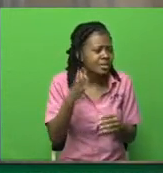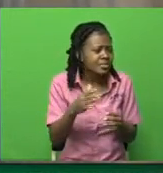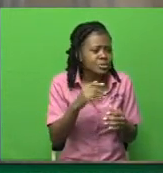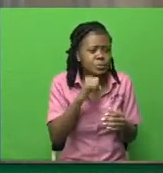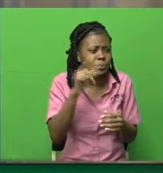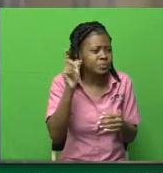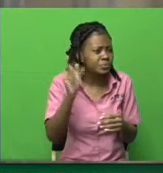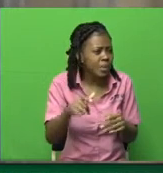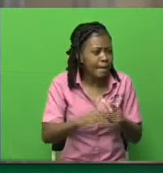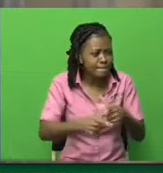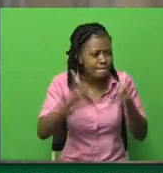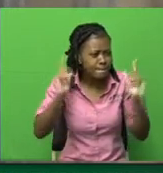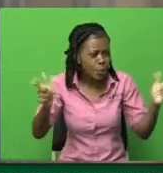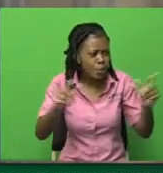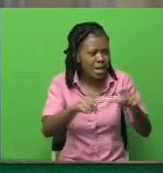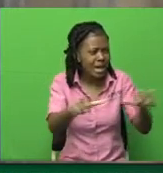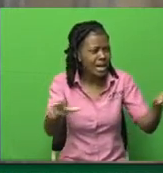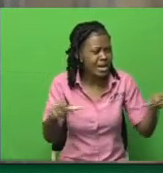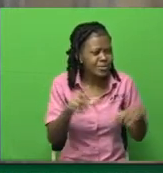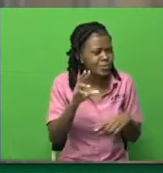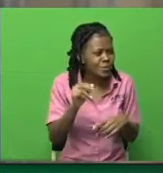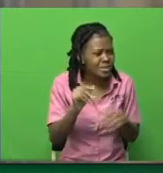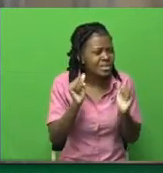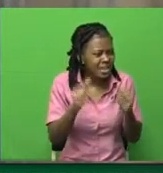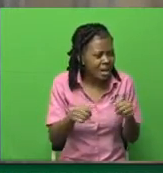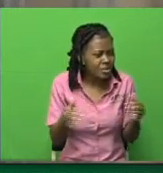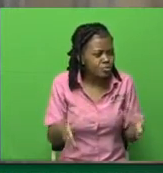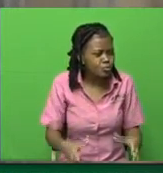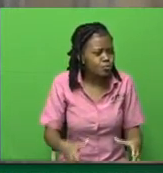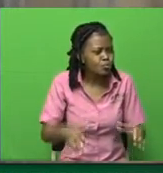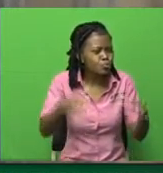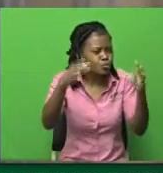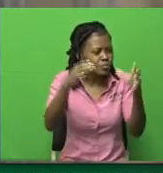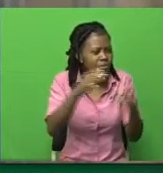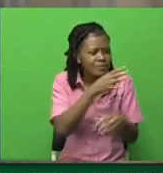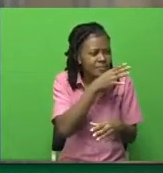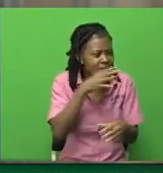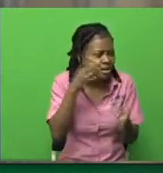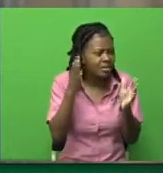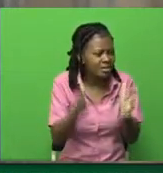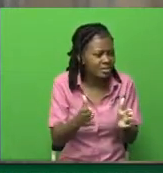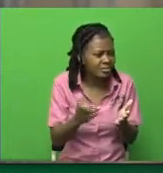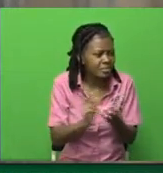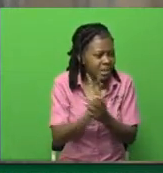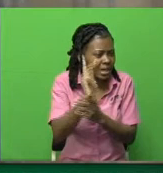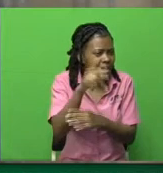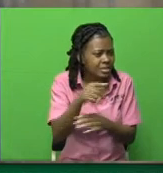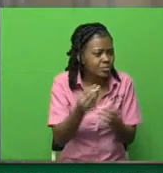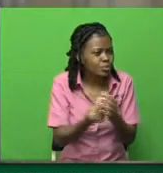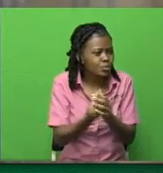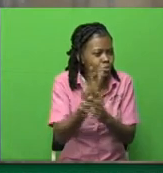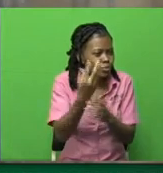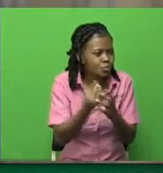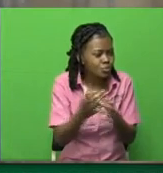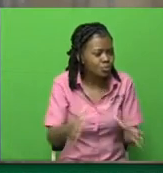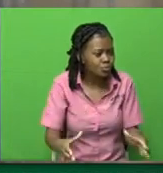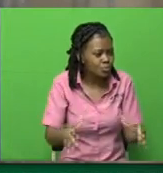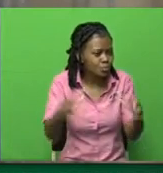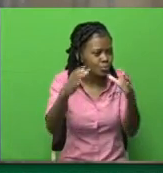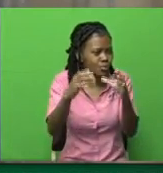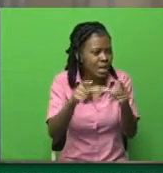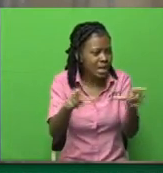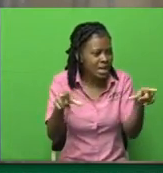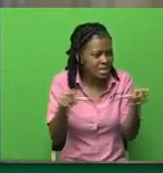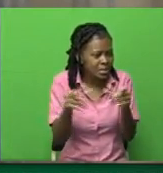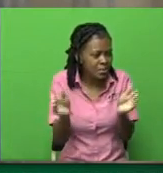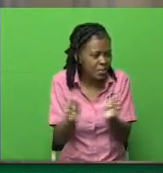no idea absolute idea as his government of how you can do agriculture with very little land but it's not